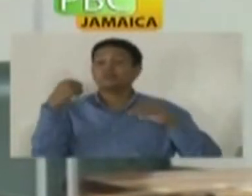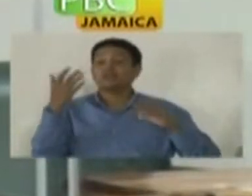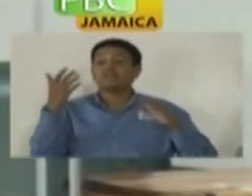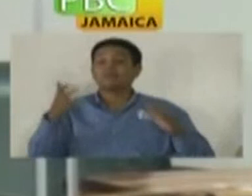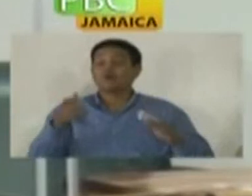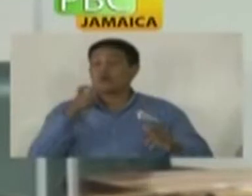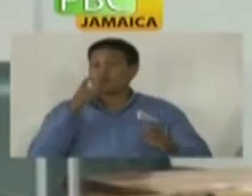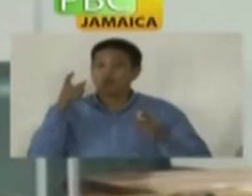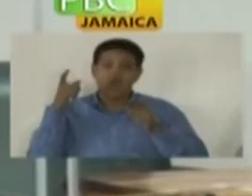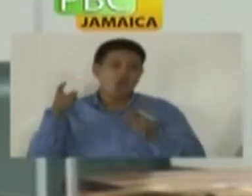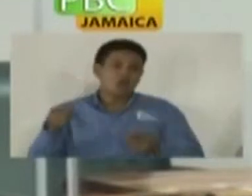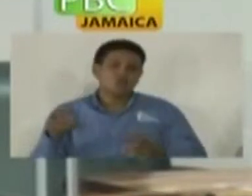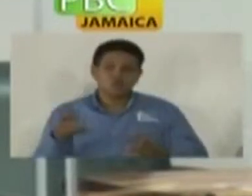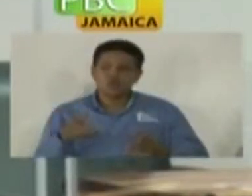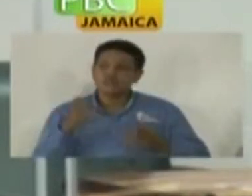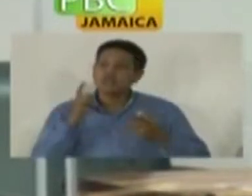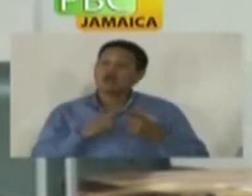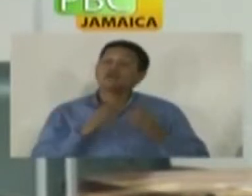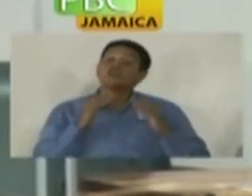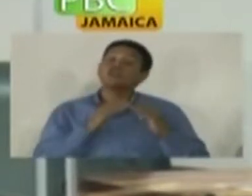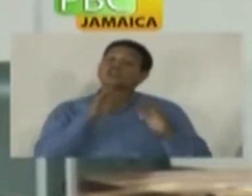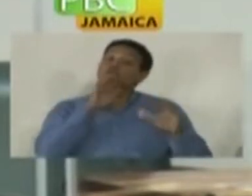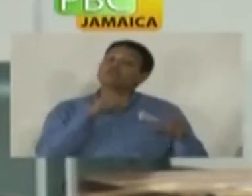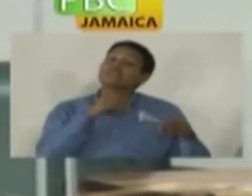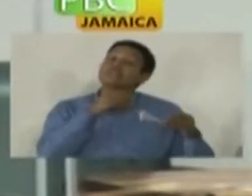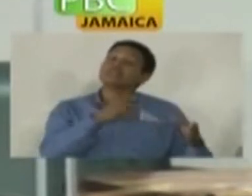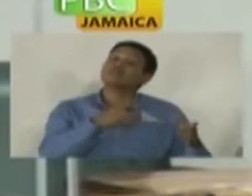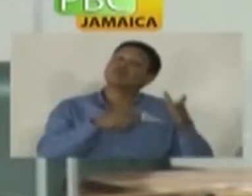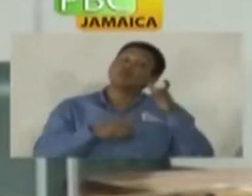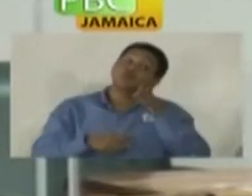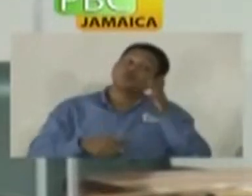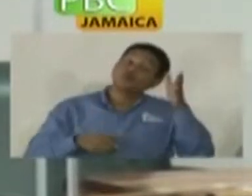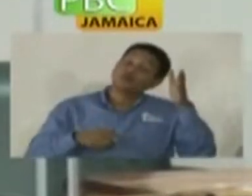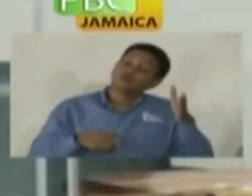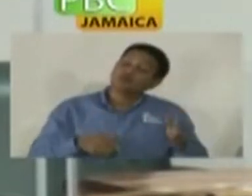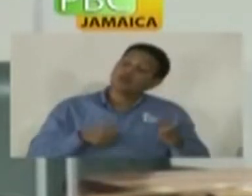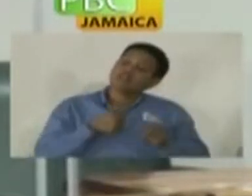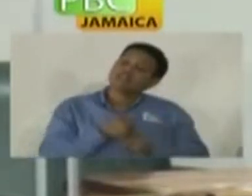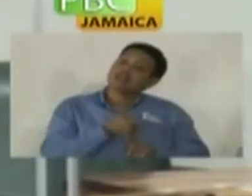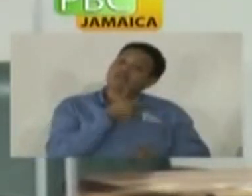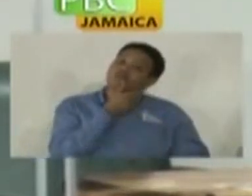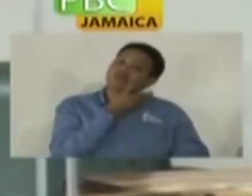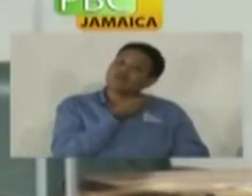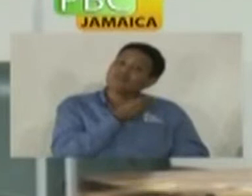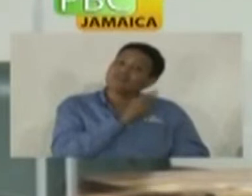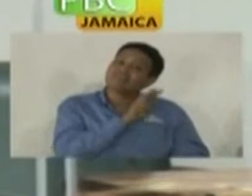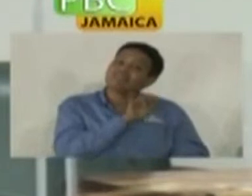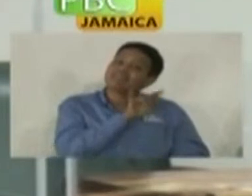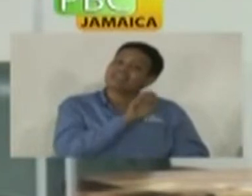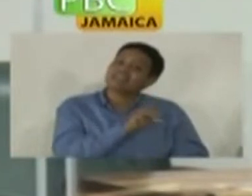accused, and justice is to be given to the victims.